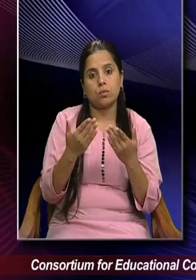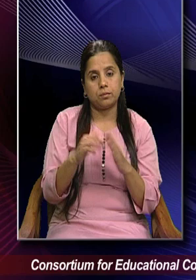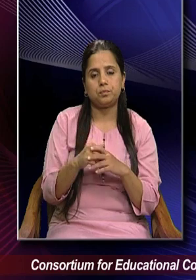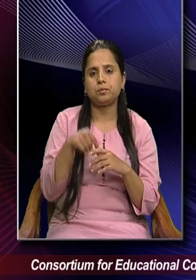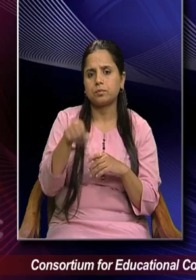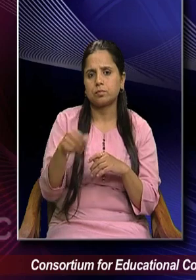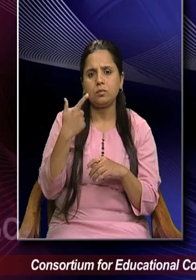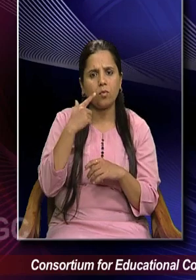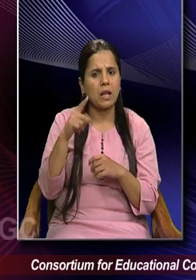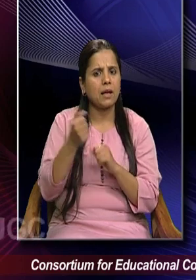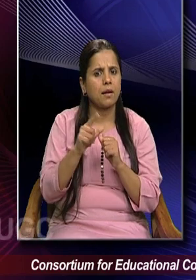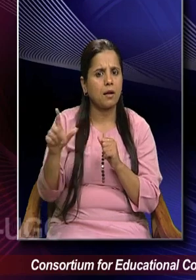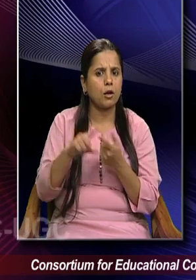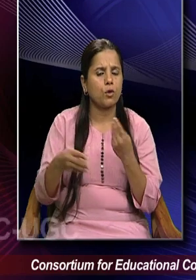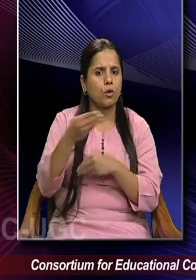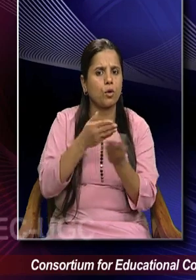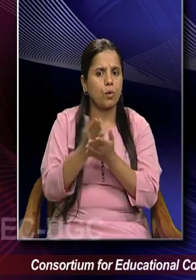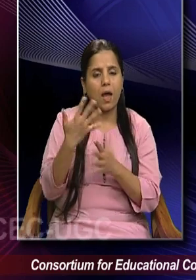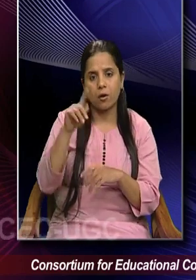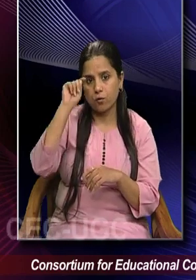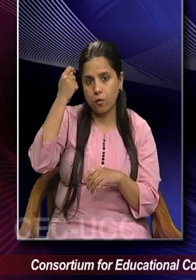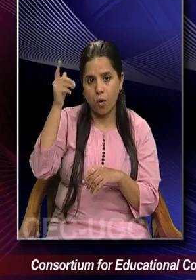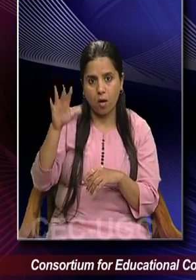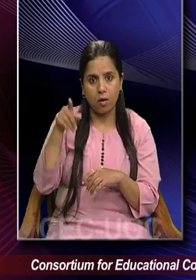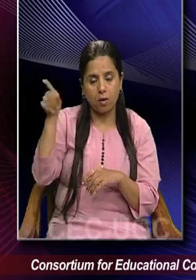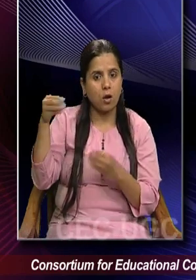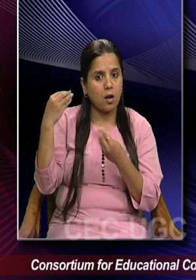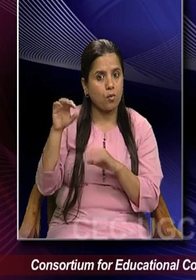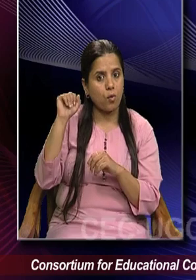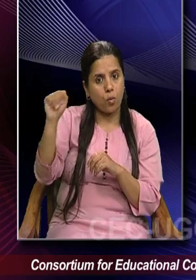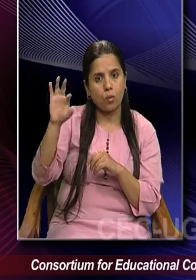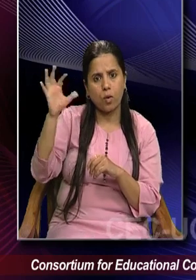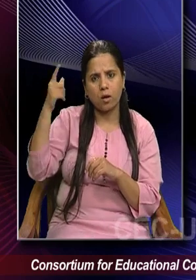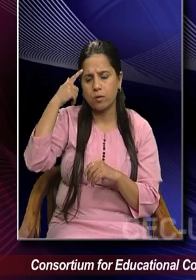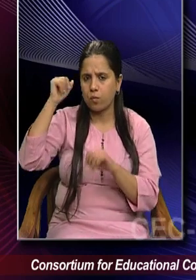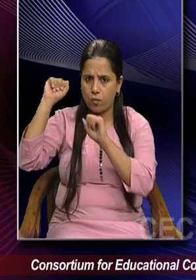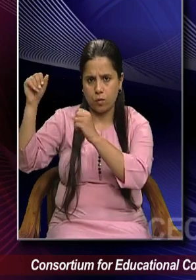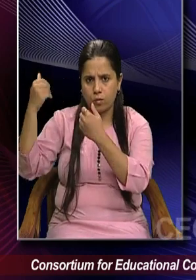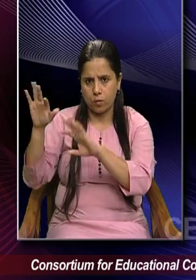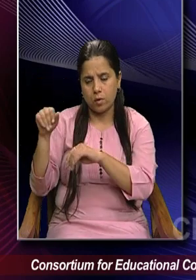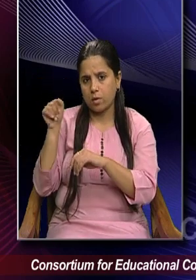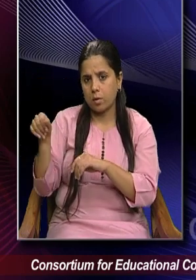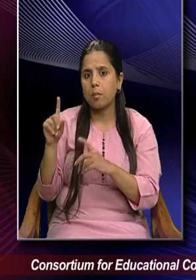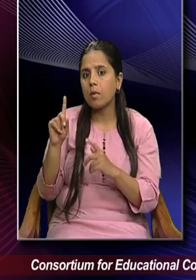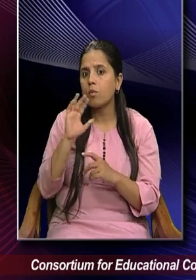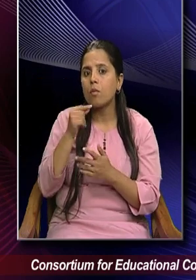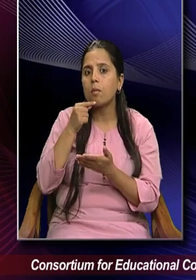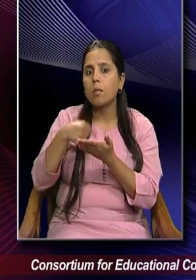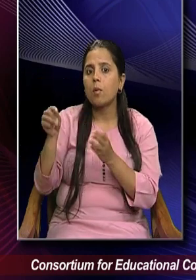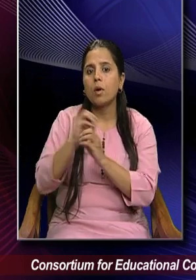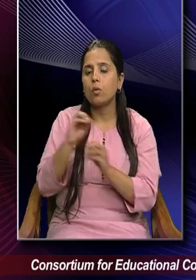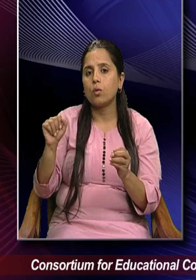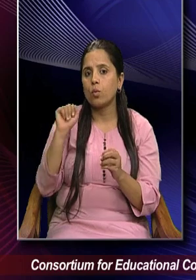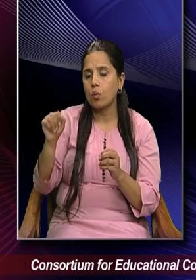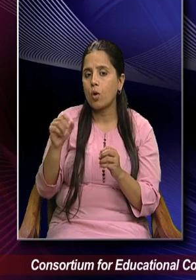Illegal economic migrants. Any foreigner who might have left his or her country of origin without due authorization from